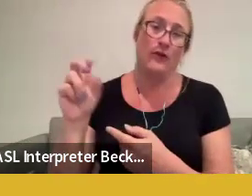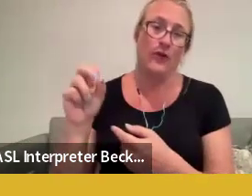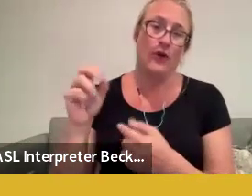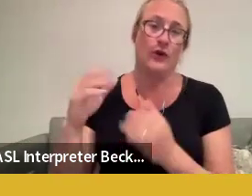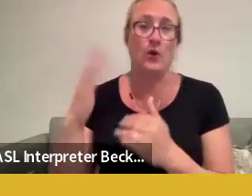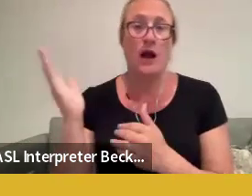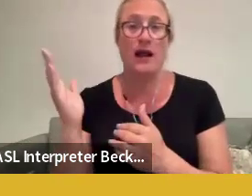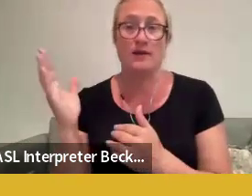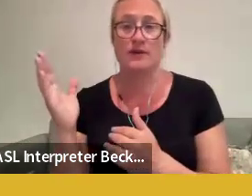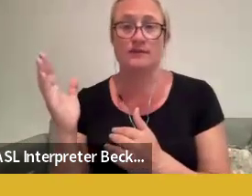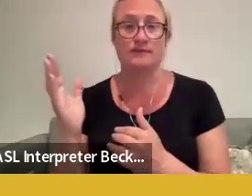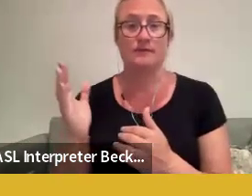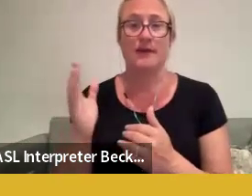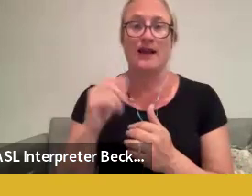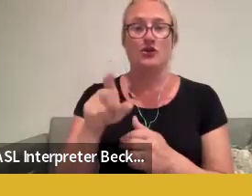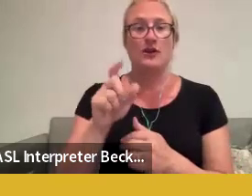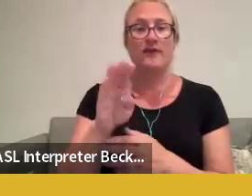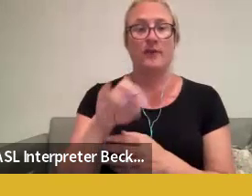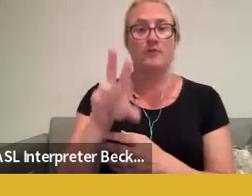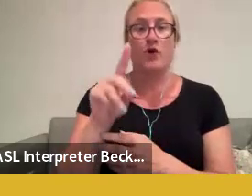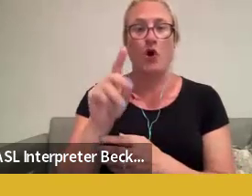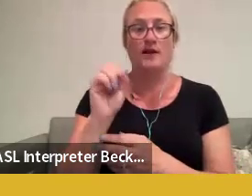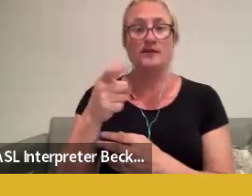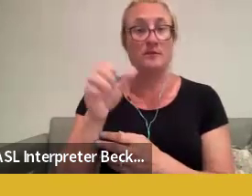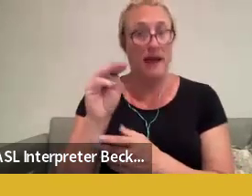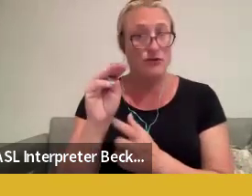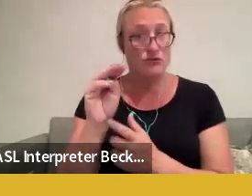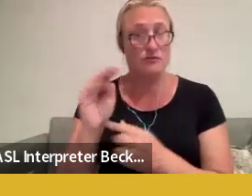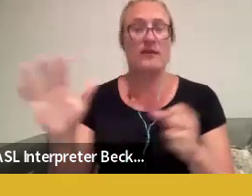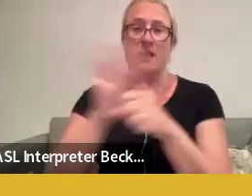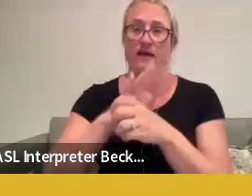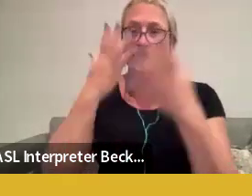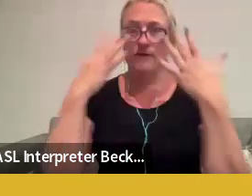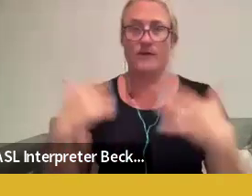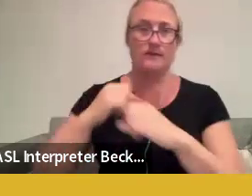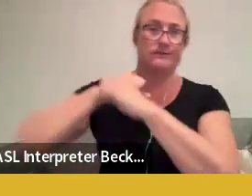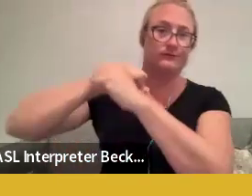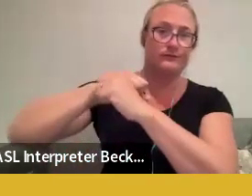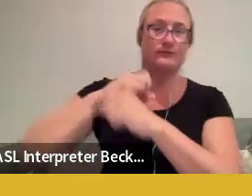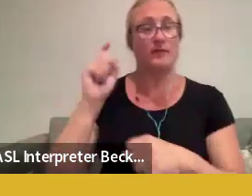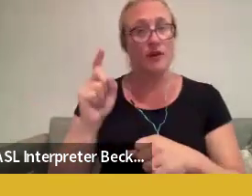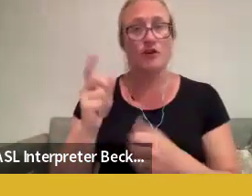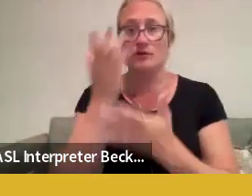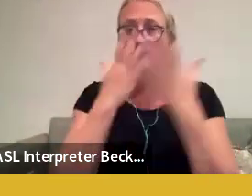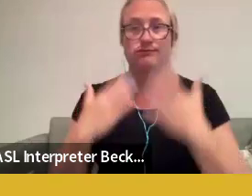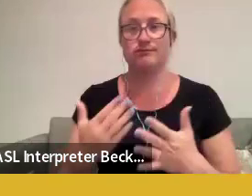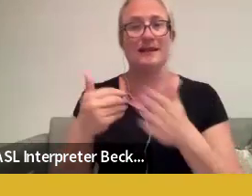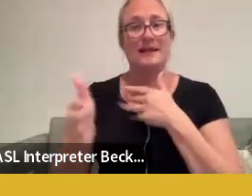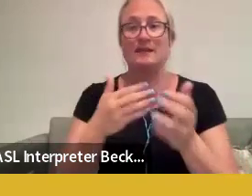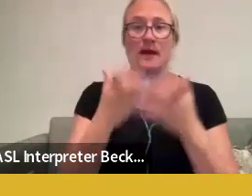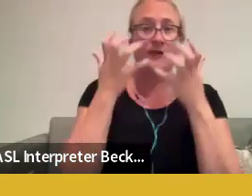and something that has broad spectrum can give you the full coverage that you need. Again, everyone should be wearing sunscreen no matter their skin